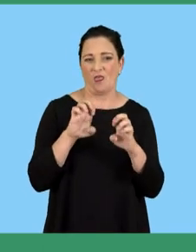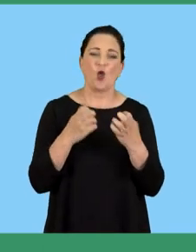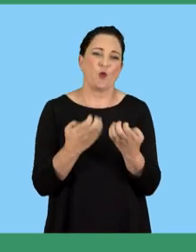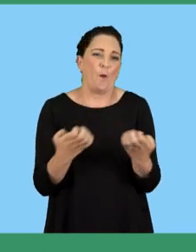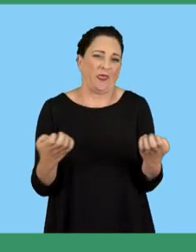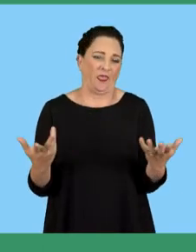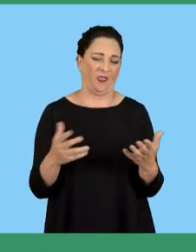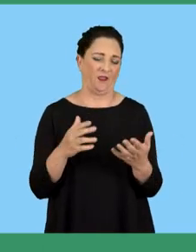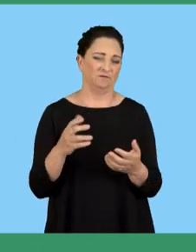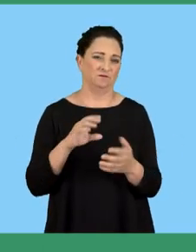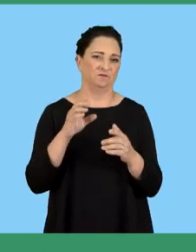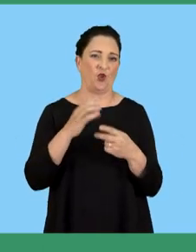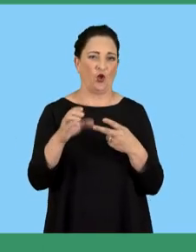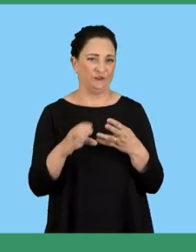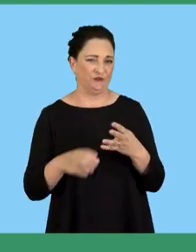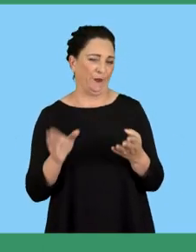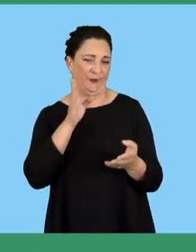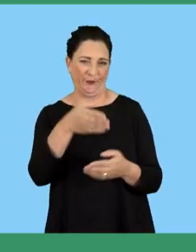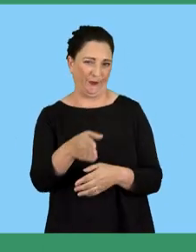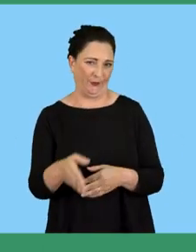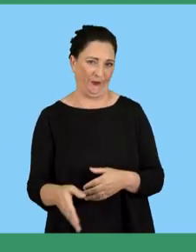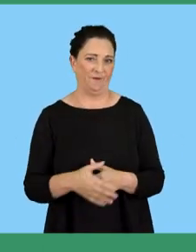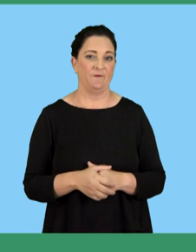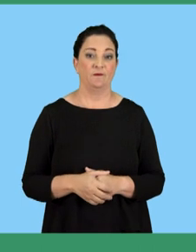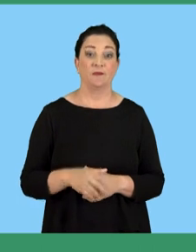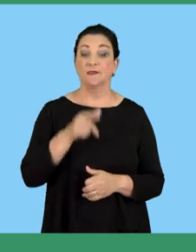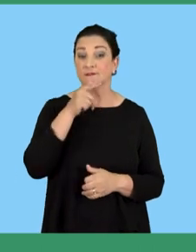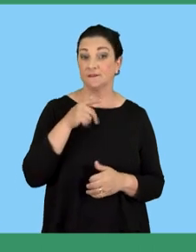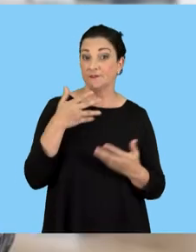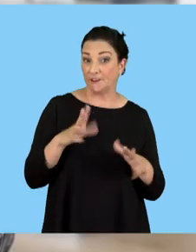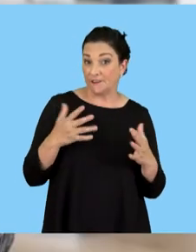is another negative impact on the community. So with